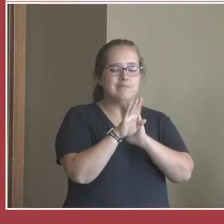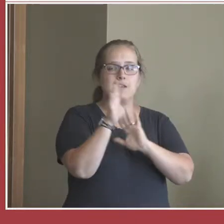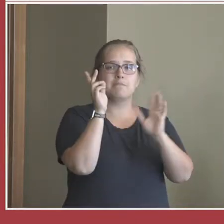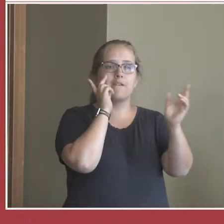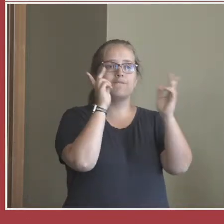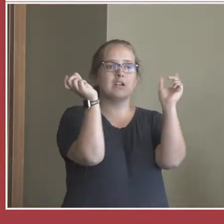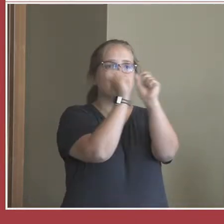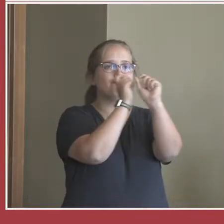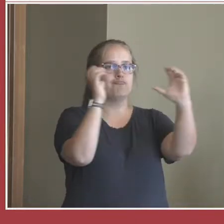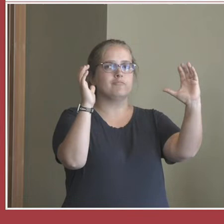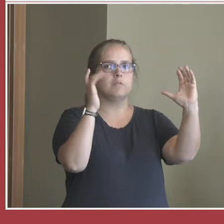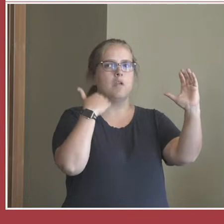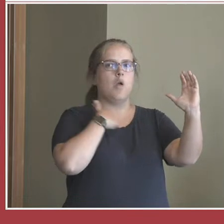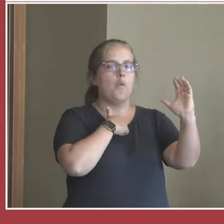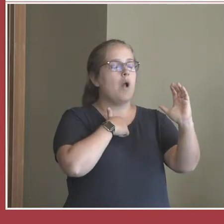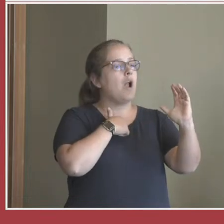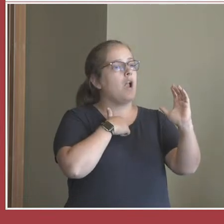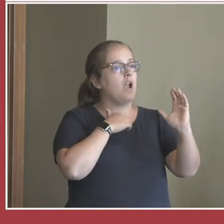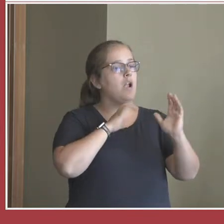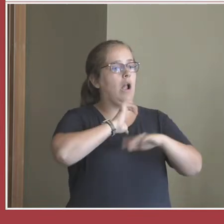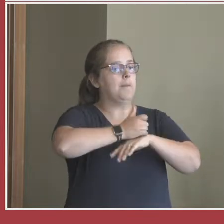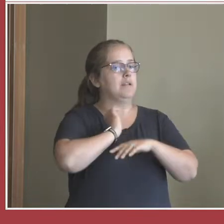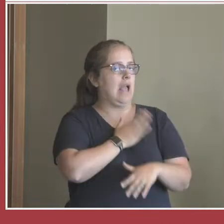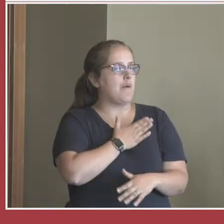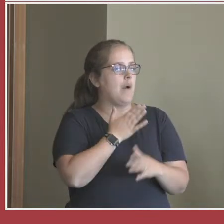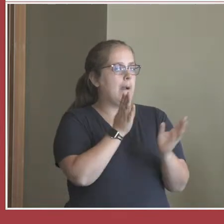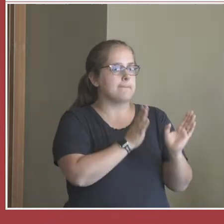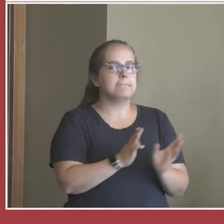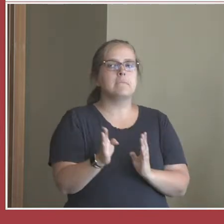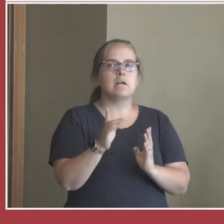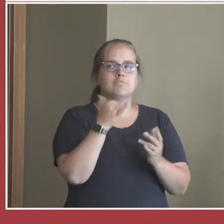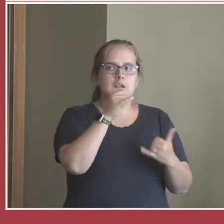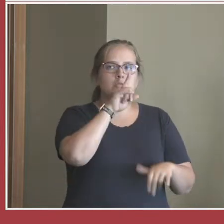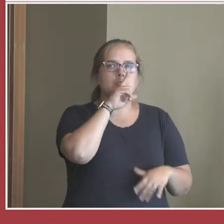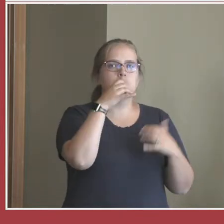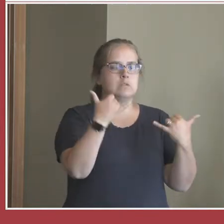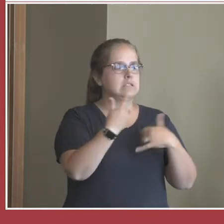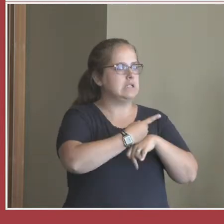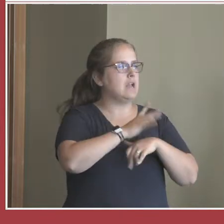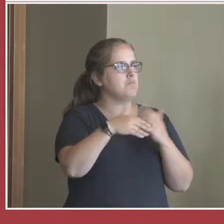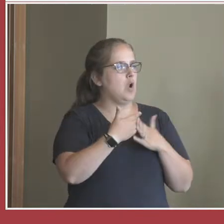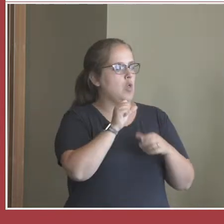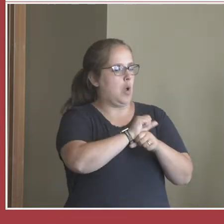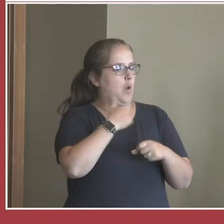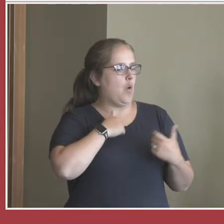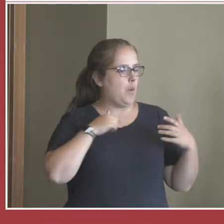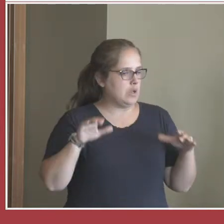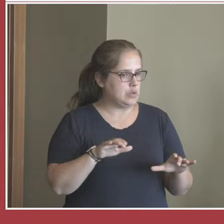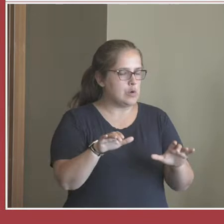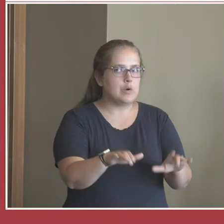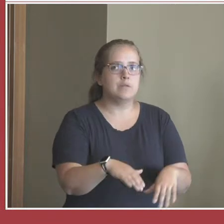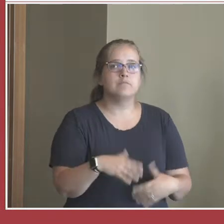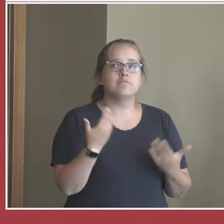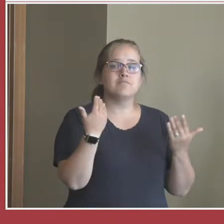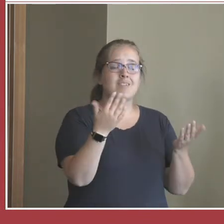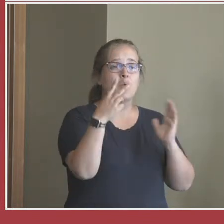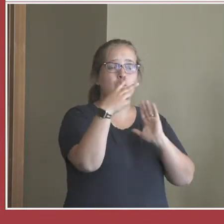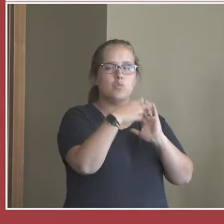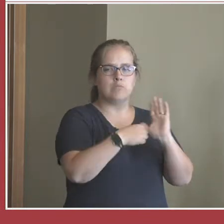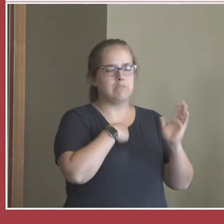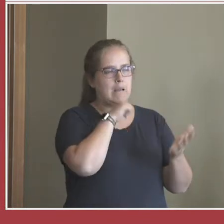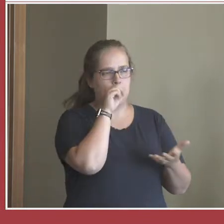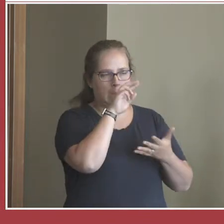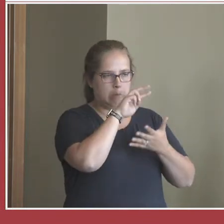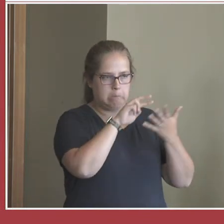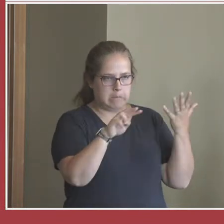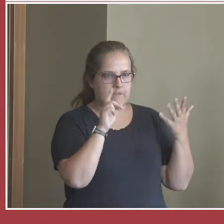that was what we based our campus plan on. It still is true today in all the work that we're doing. So I'll let you read this. I'm not going to